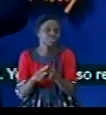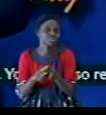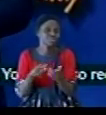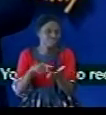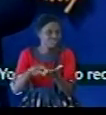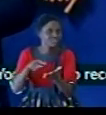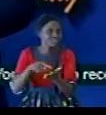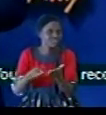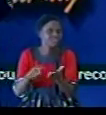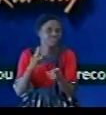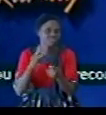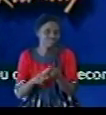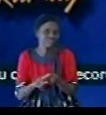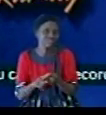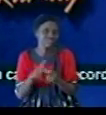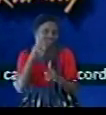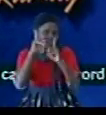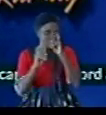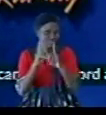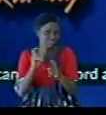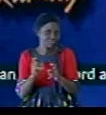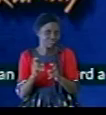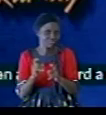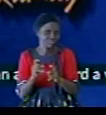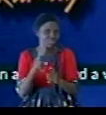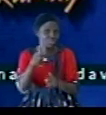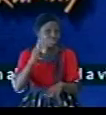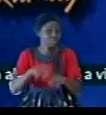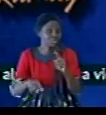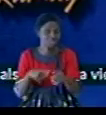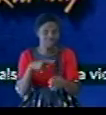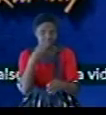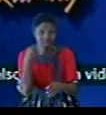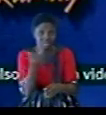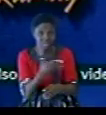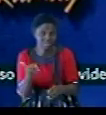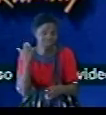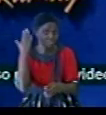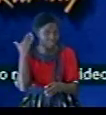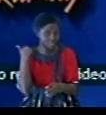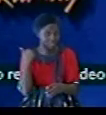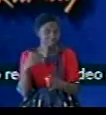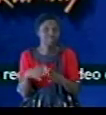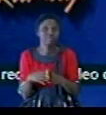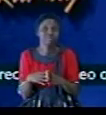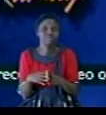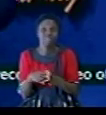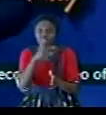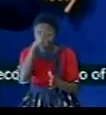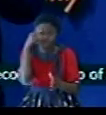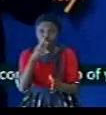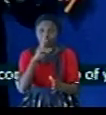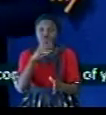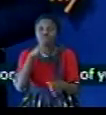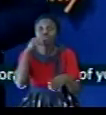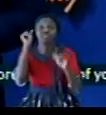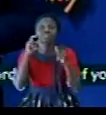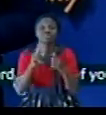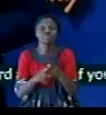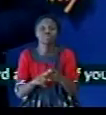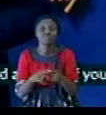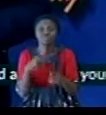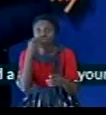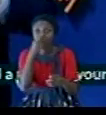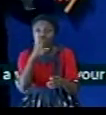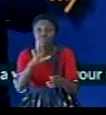now. You've not been able to say anything, to say a word, because you were not able to speak. Your tongue was